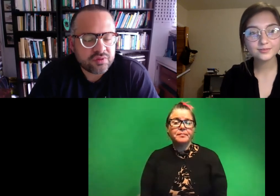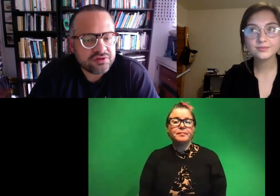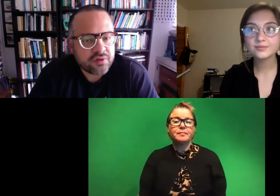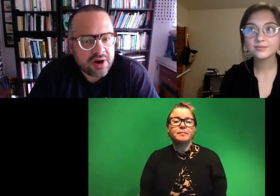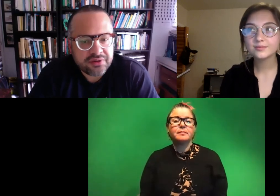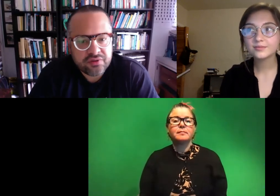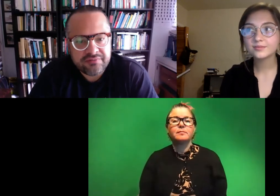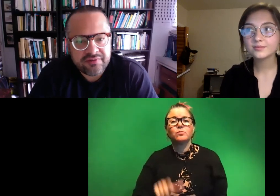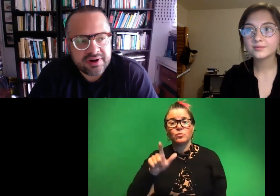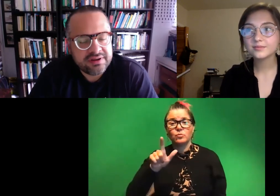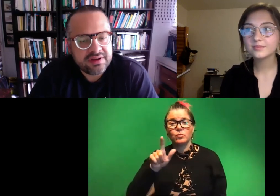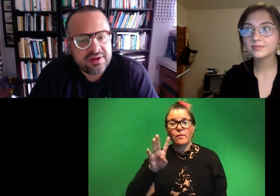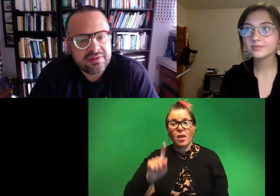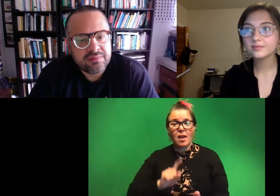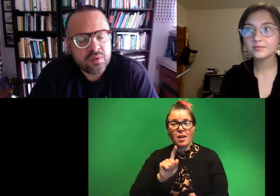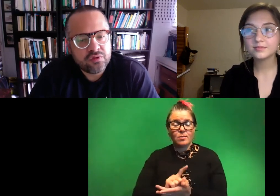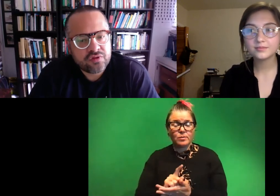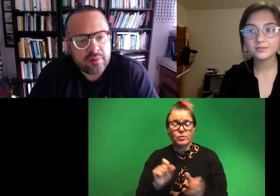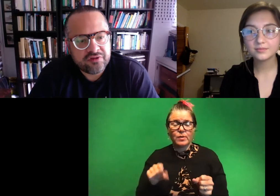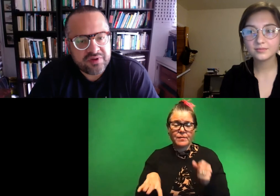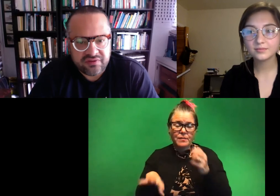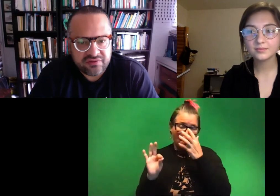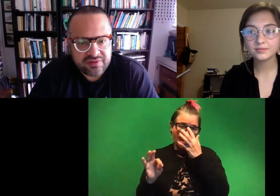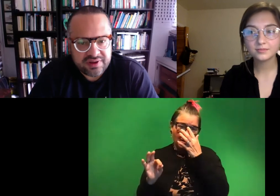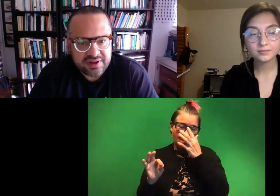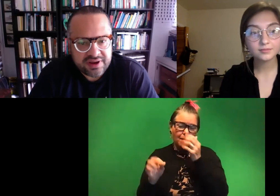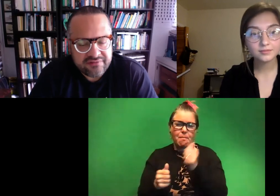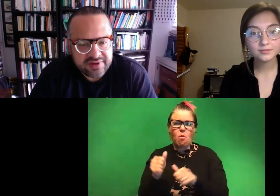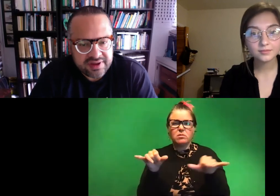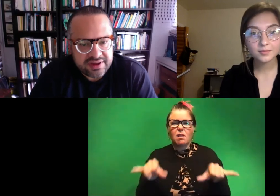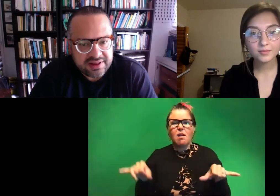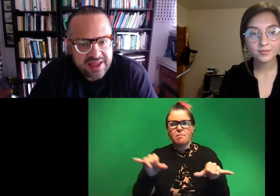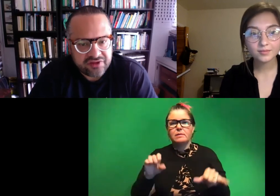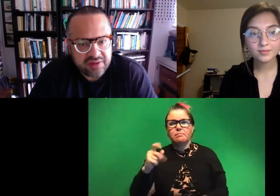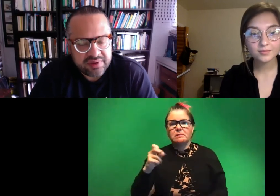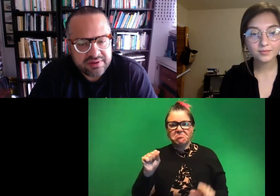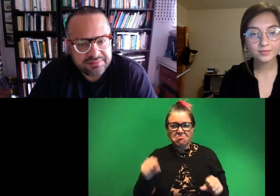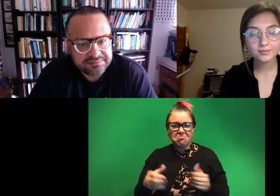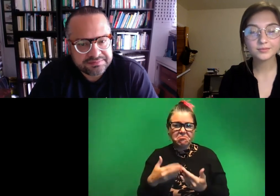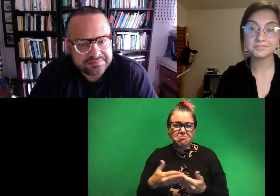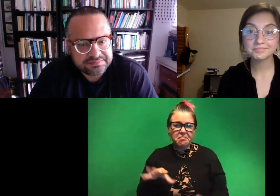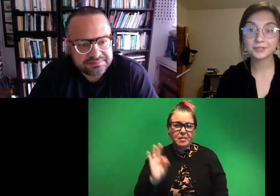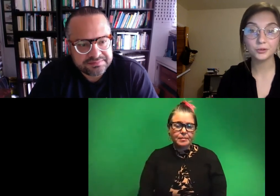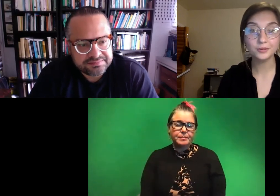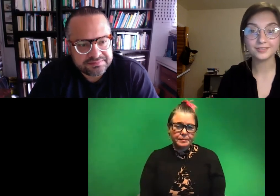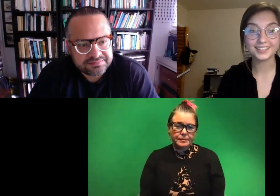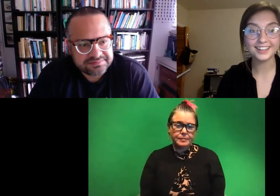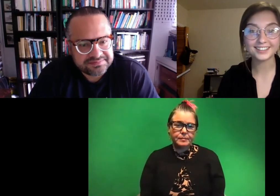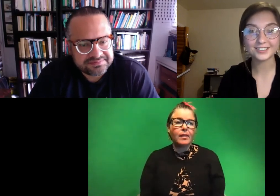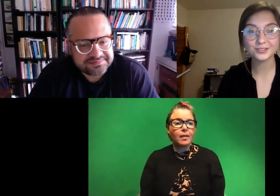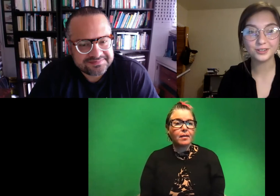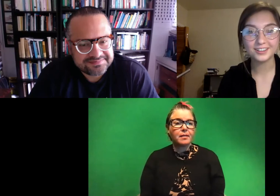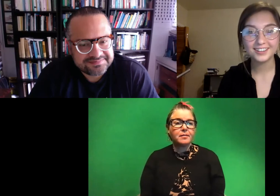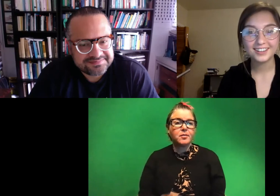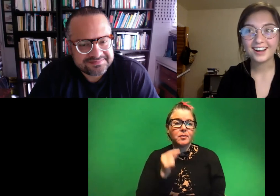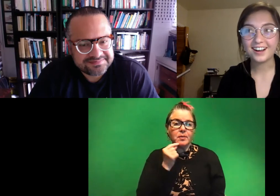in 24 hours, you can find the most common species in every landscape. Cool. Yeah, that